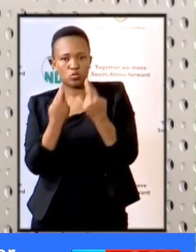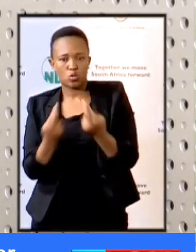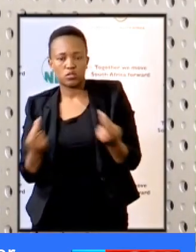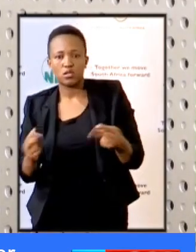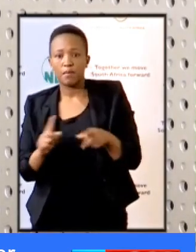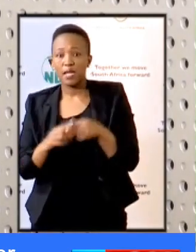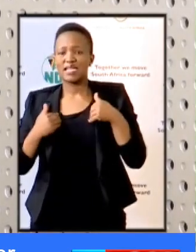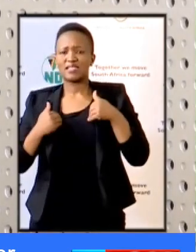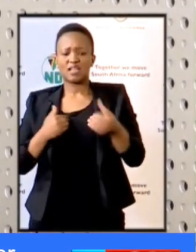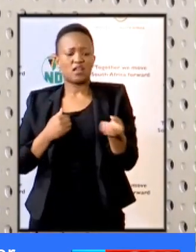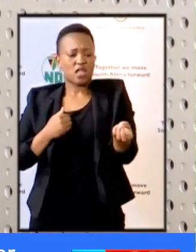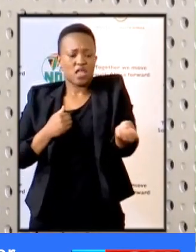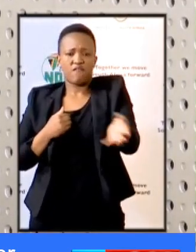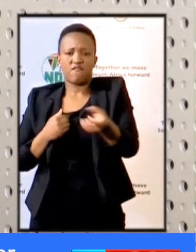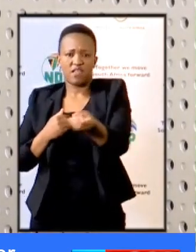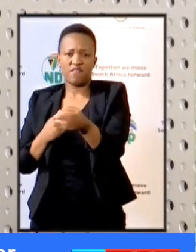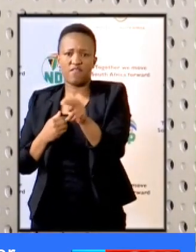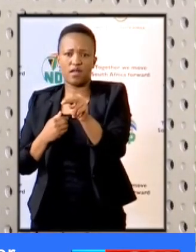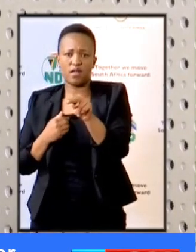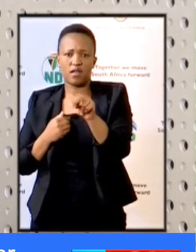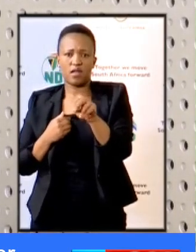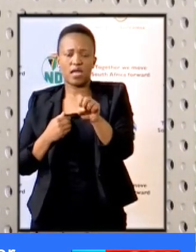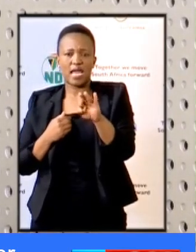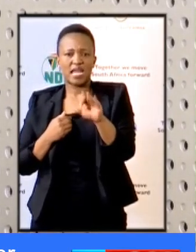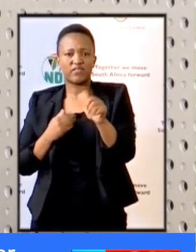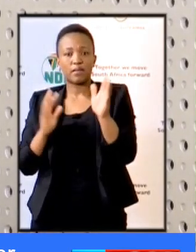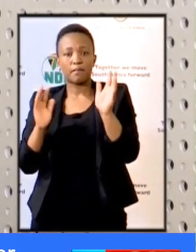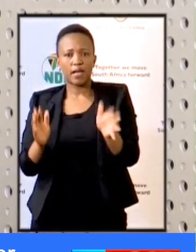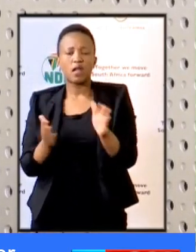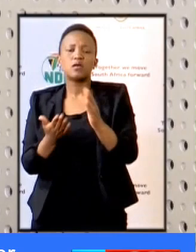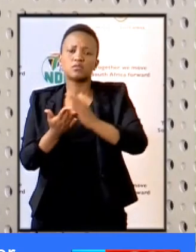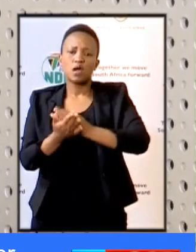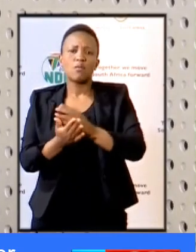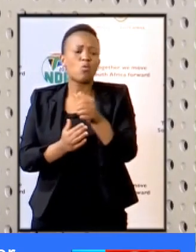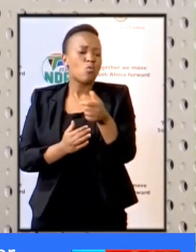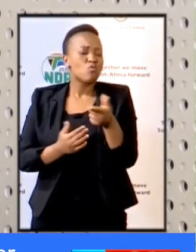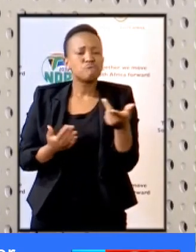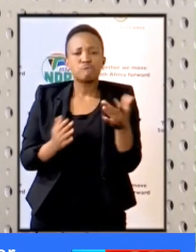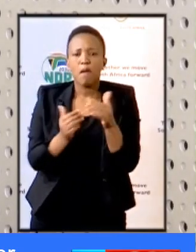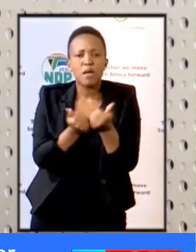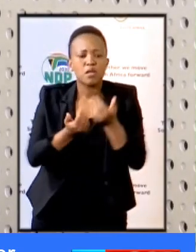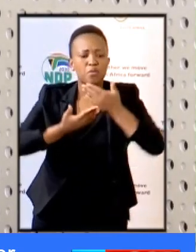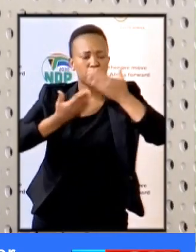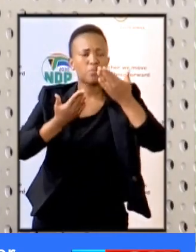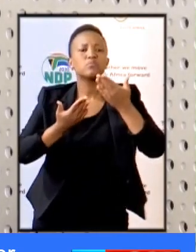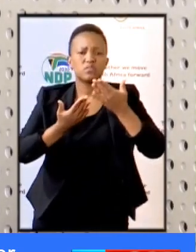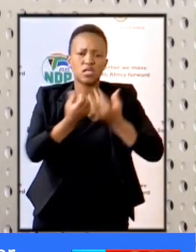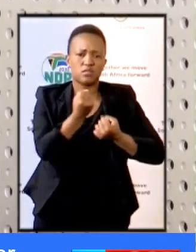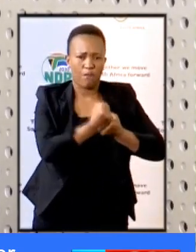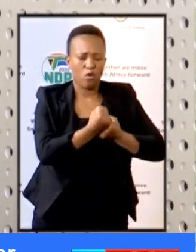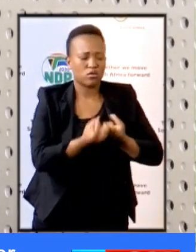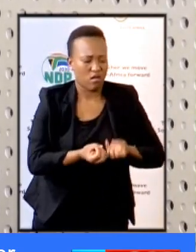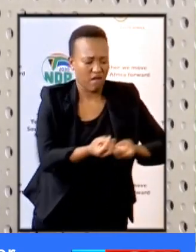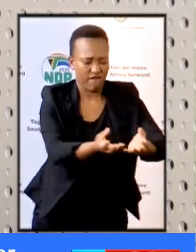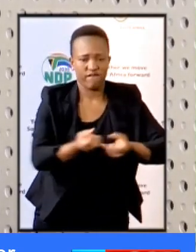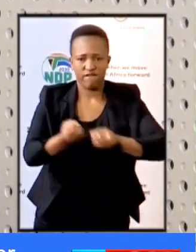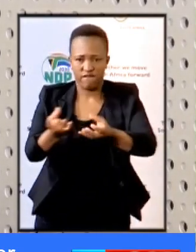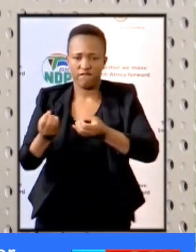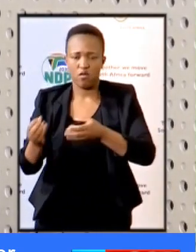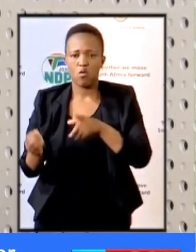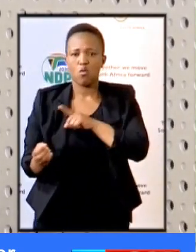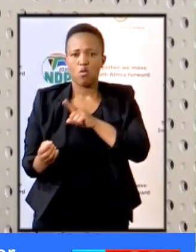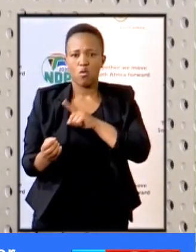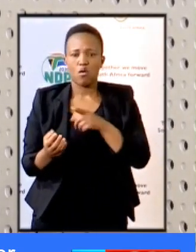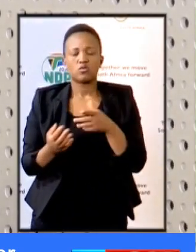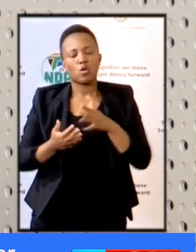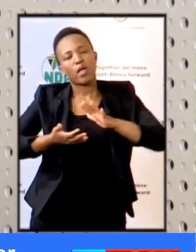students, but even some of the missing middle students. But that depends. We appreciate that. They mustn't say then, therefore, we are